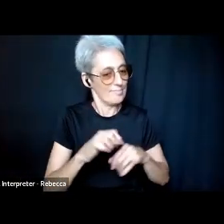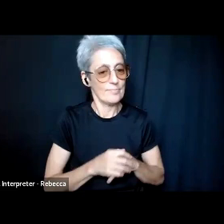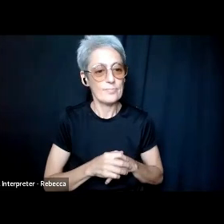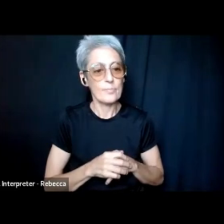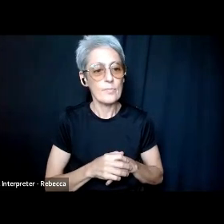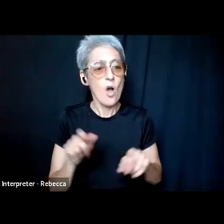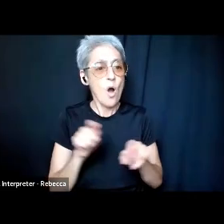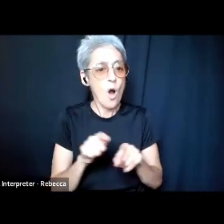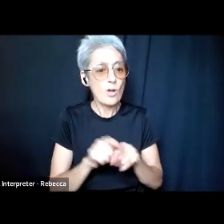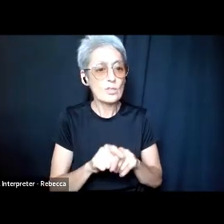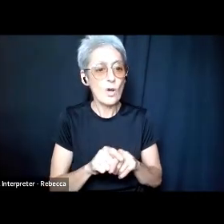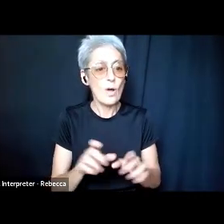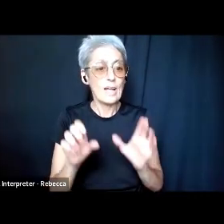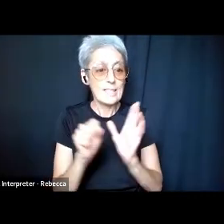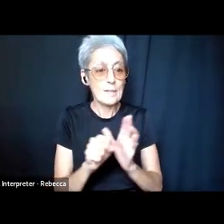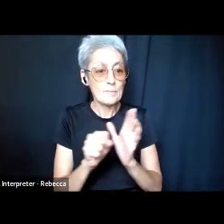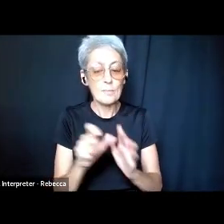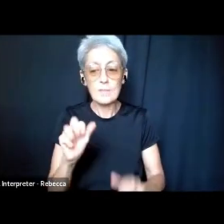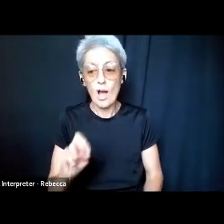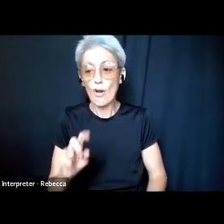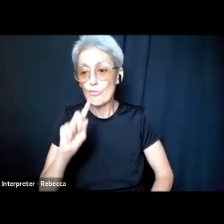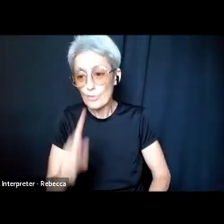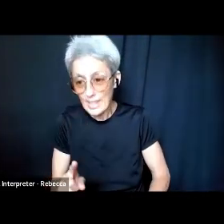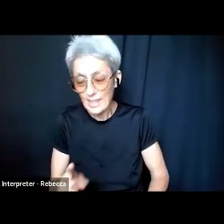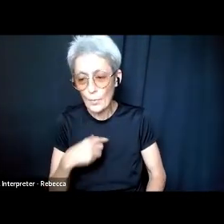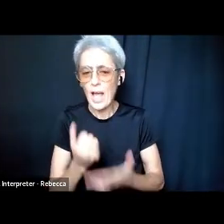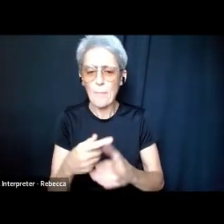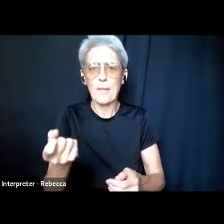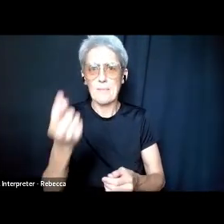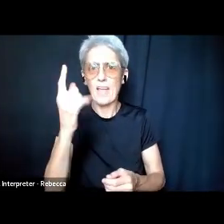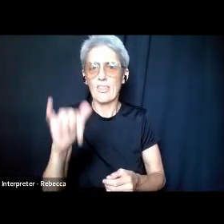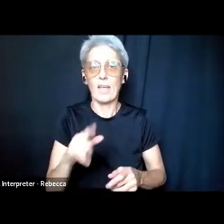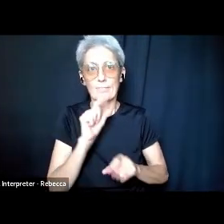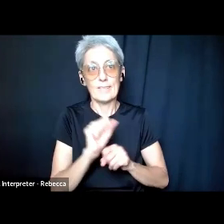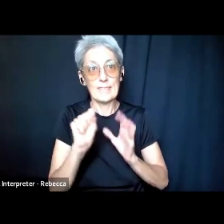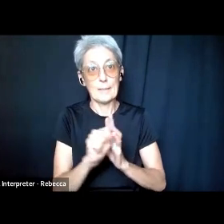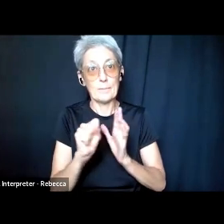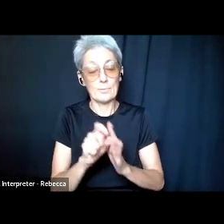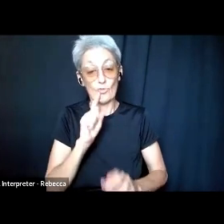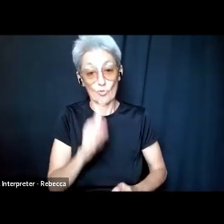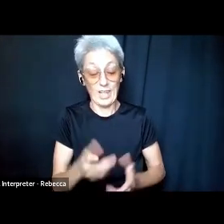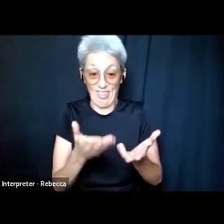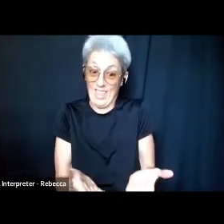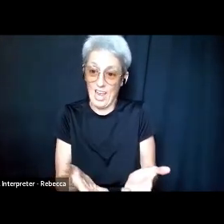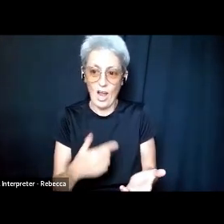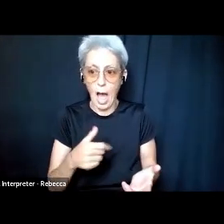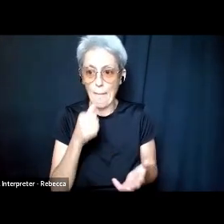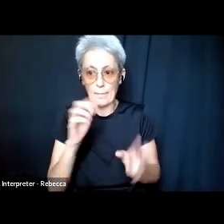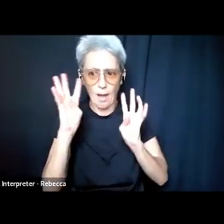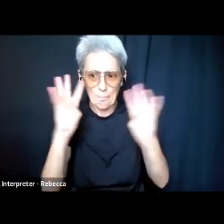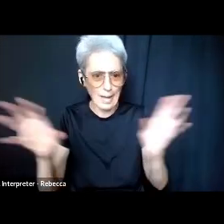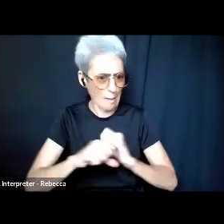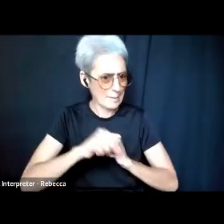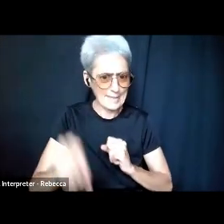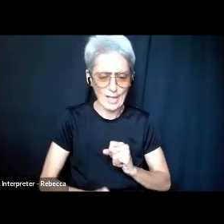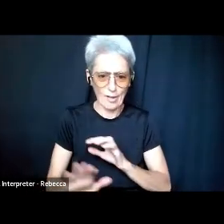real. It's not something that you as a family member are over exaggerating. The support and group